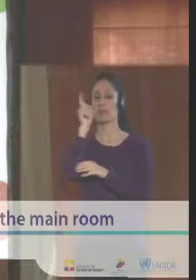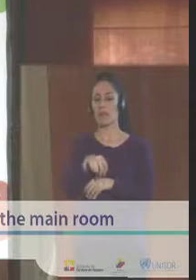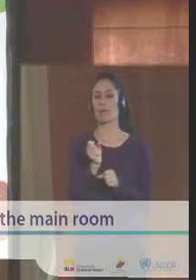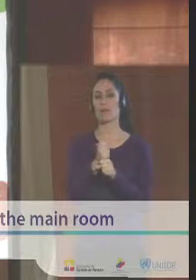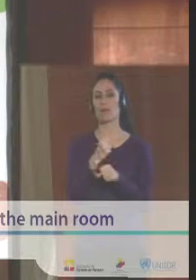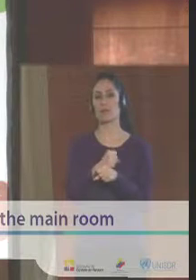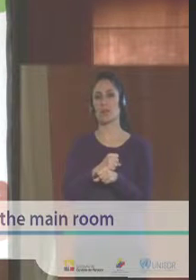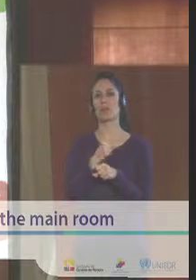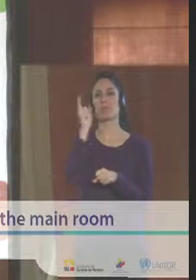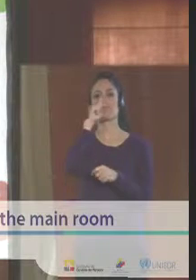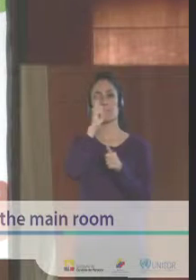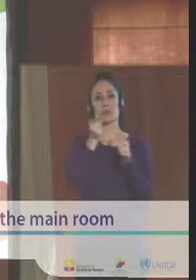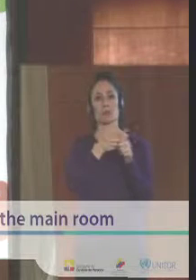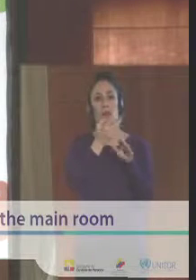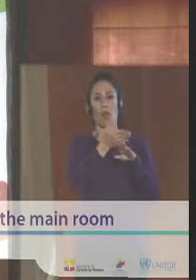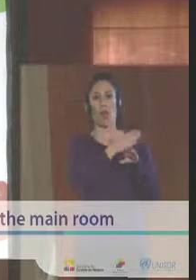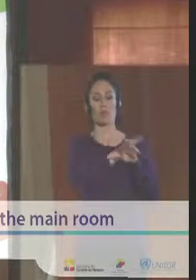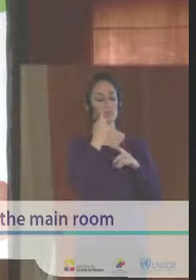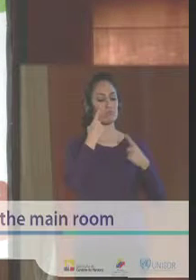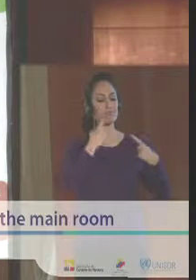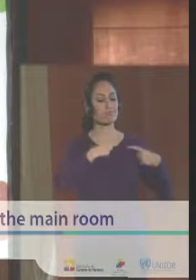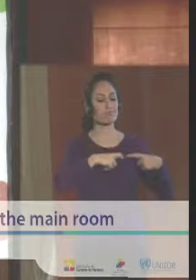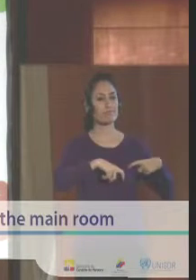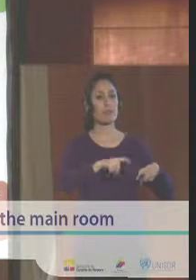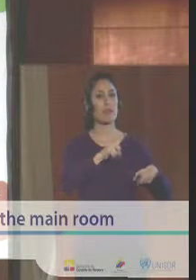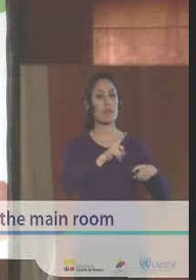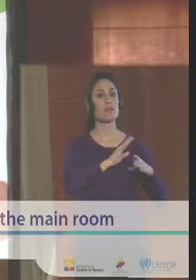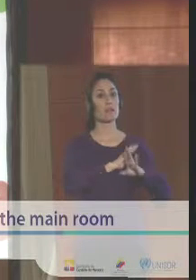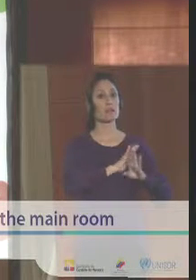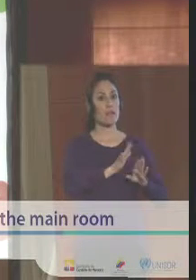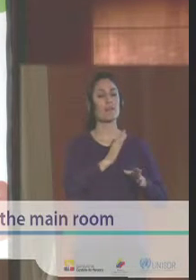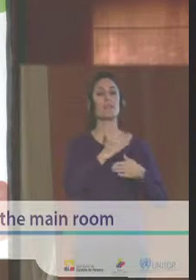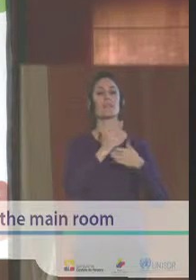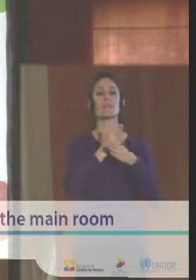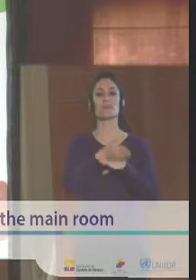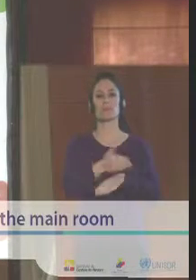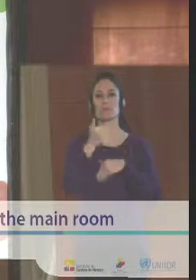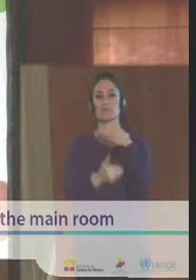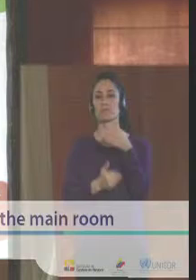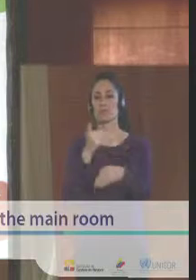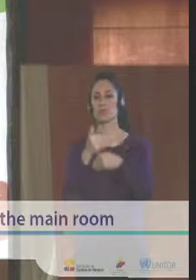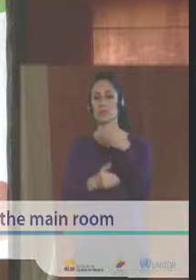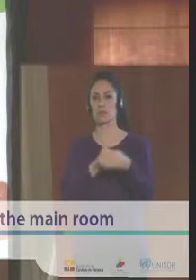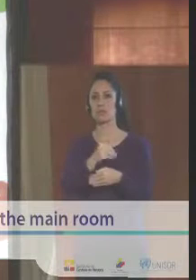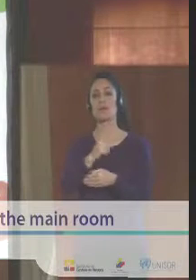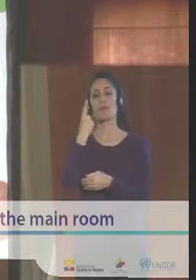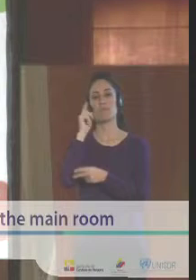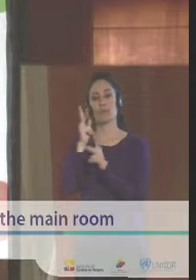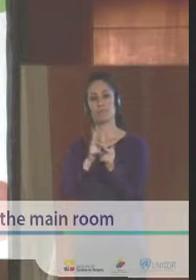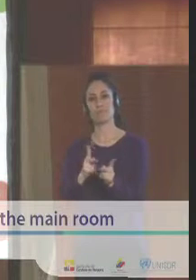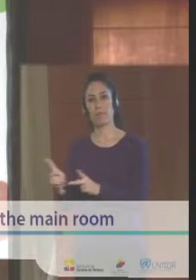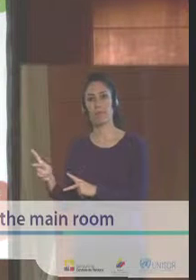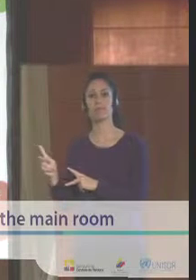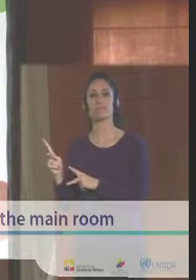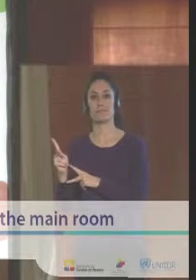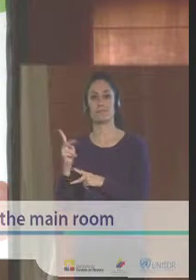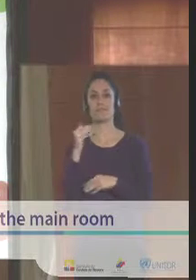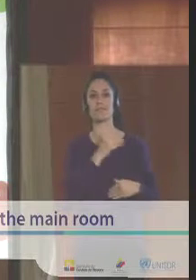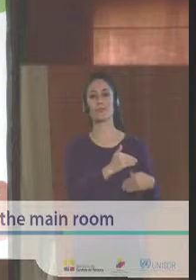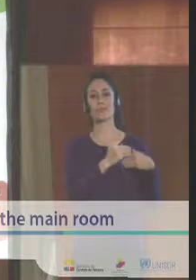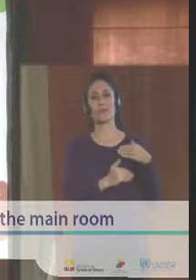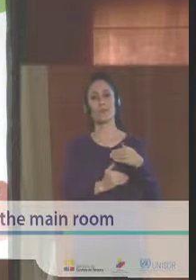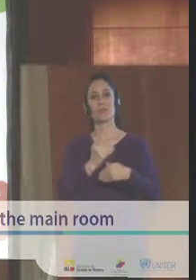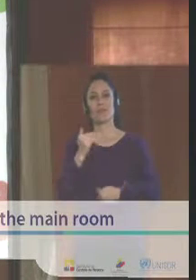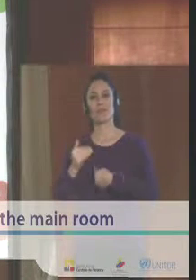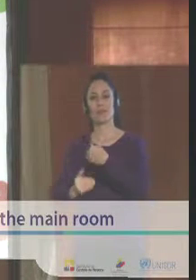all know that we have to carry out diagnosis to then proceed with the planning processes, developing